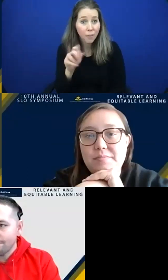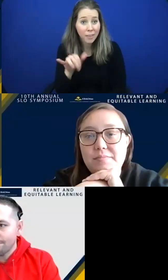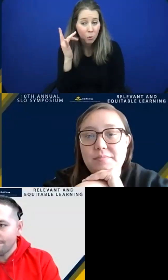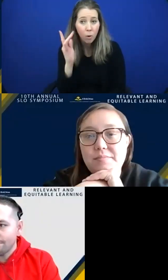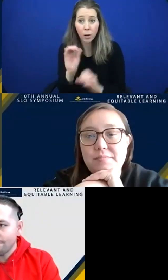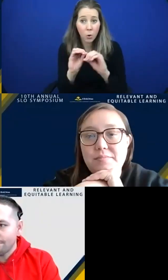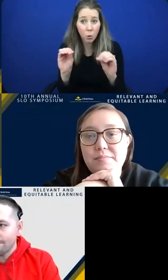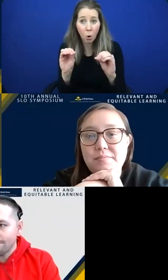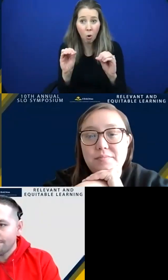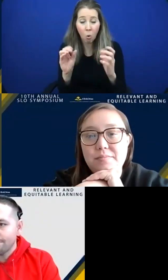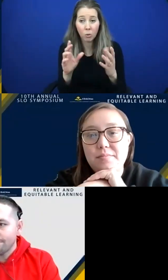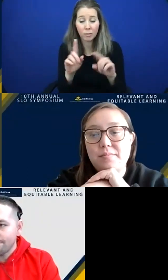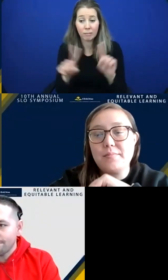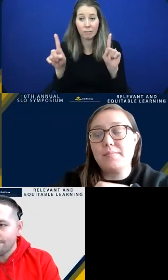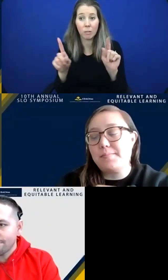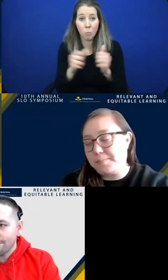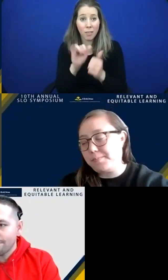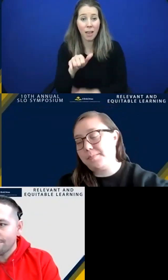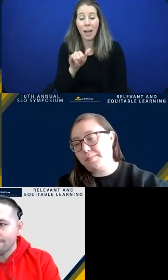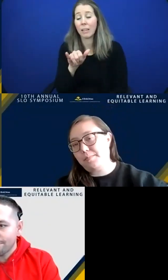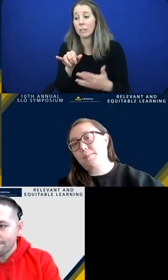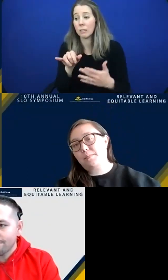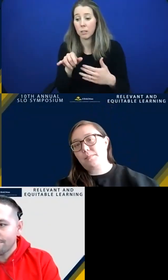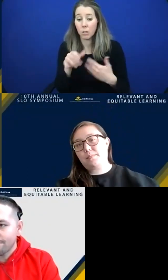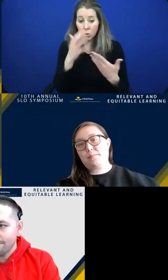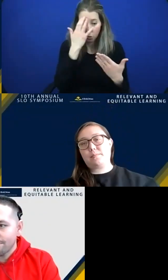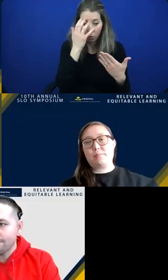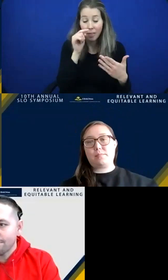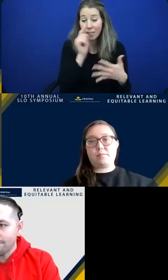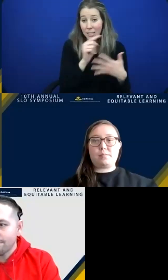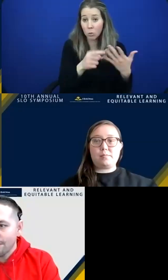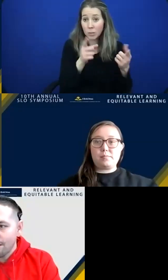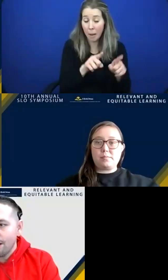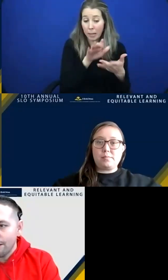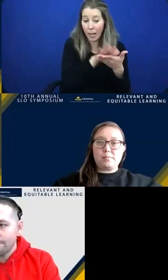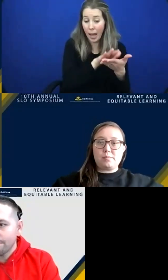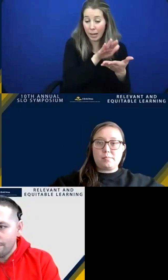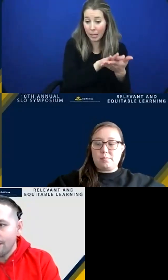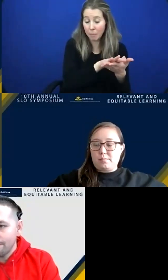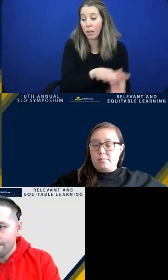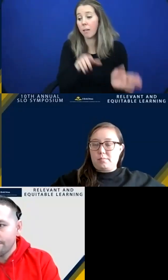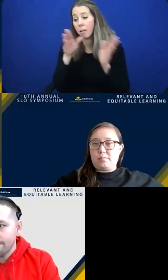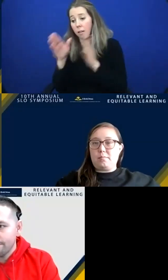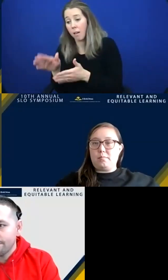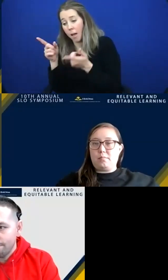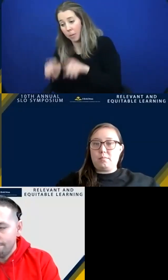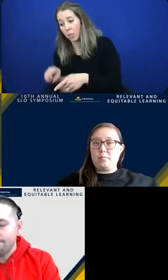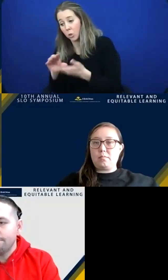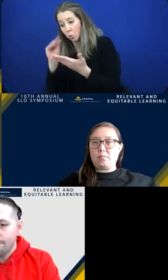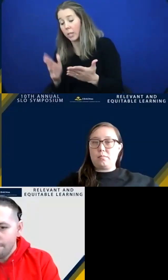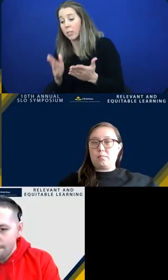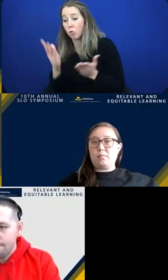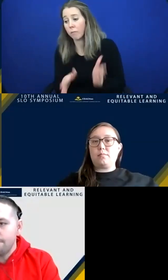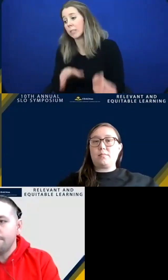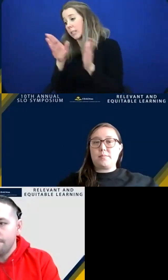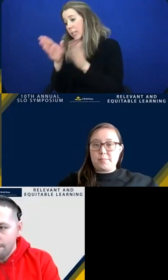no longer a distinction in that draft between, here's what's happening academically, here's what's happening in student services, here's what's